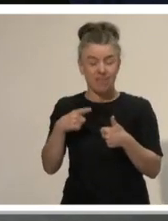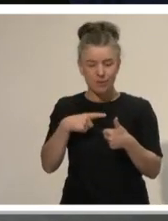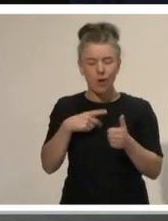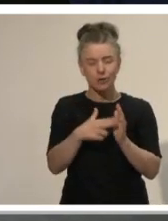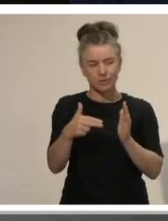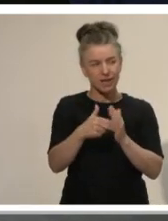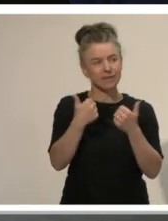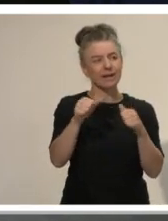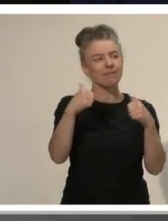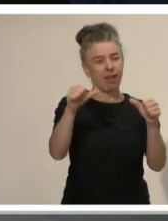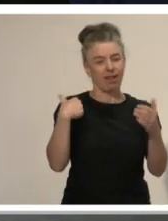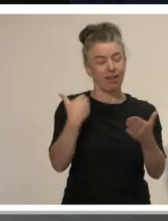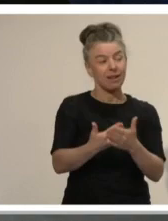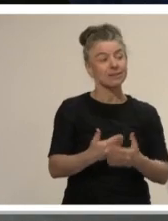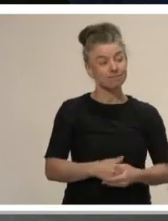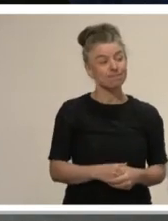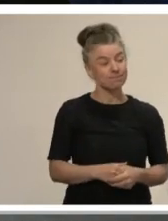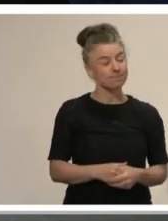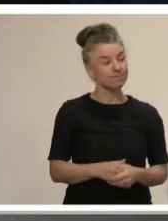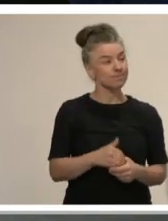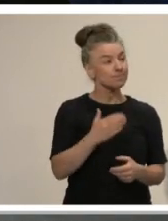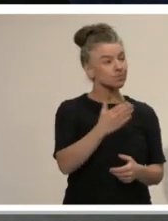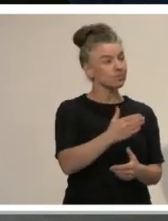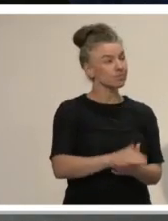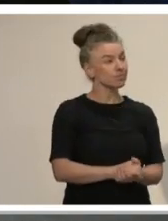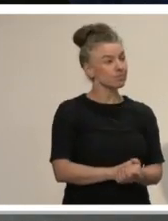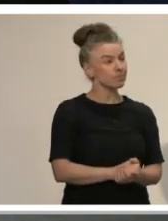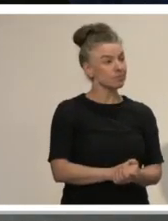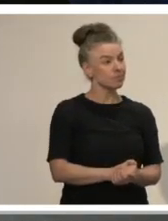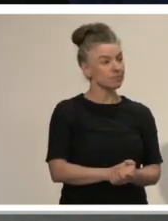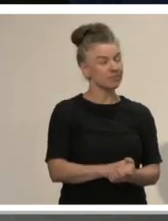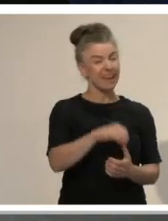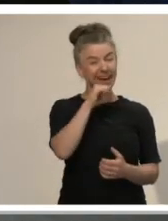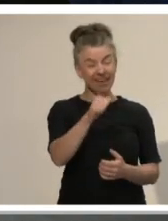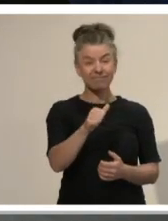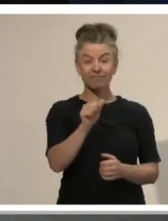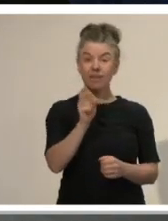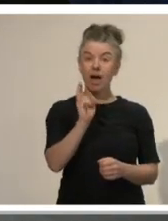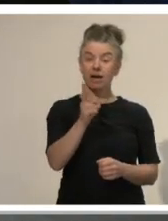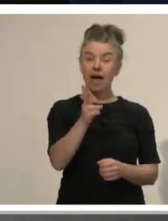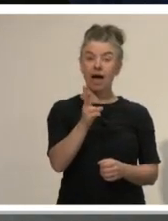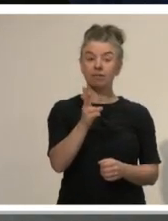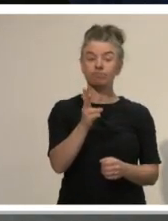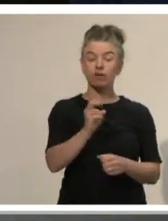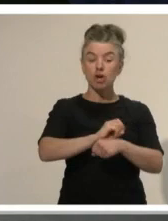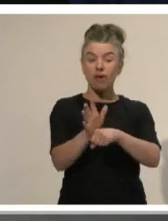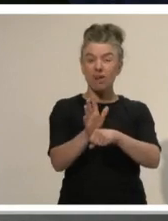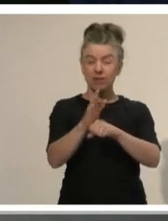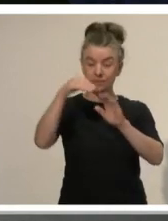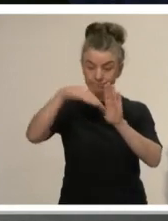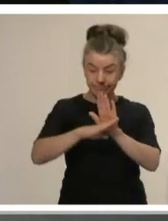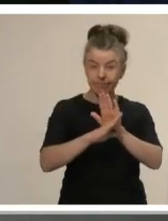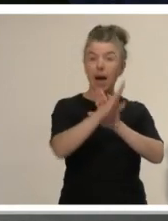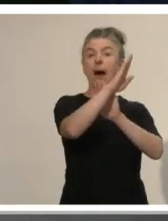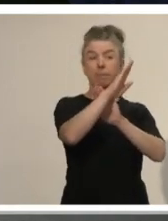able also to be in the position we're in now. How prepared are you for a second wave of COVID-19 in New Zealand, like what's happened overseas? We're